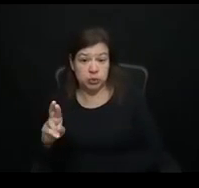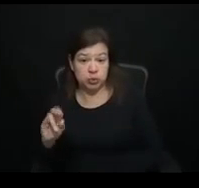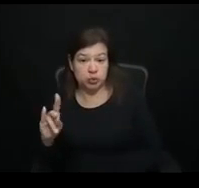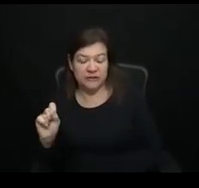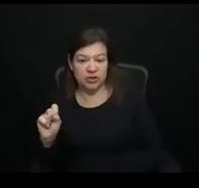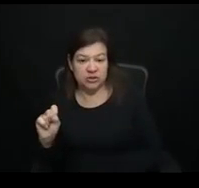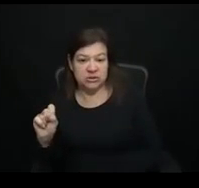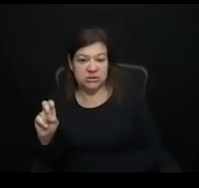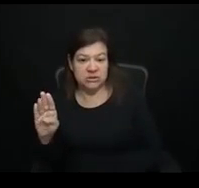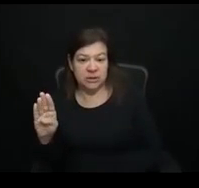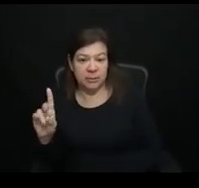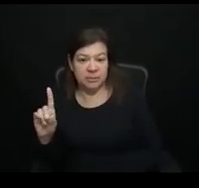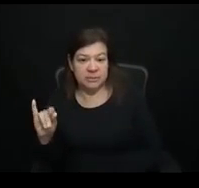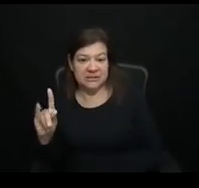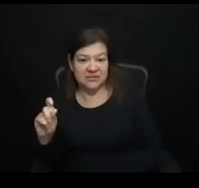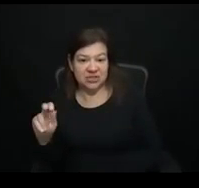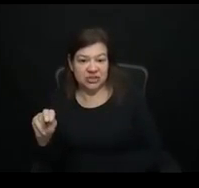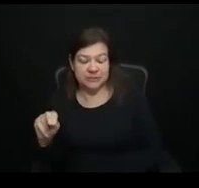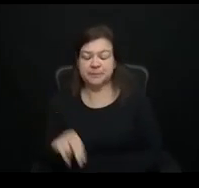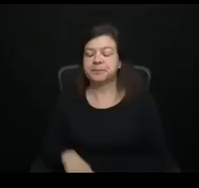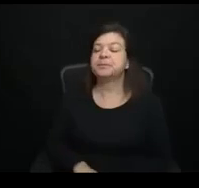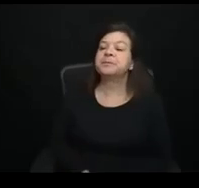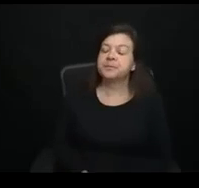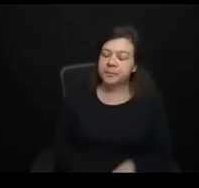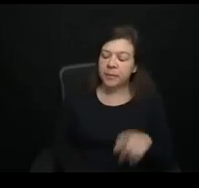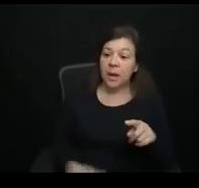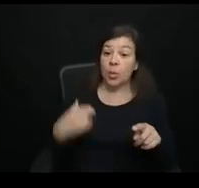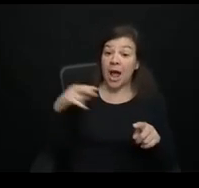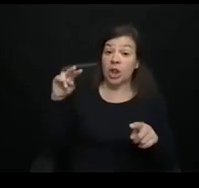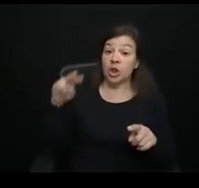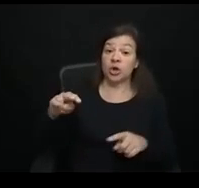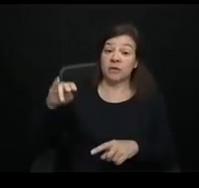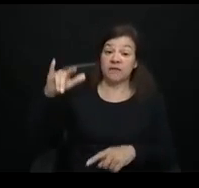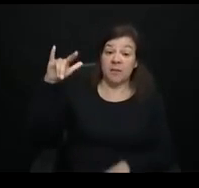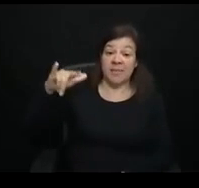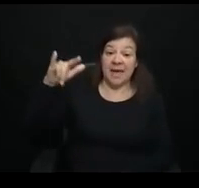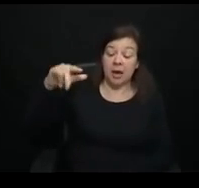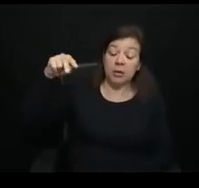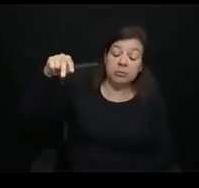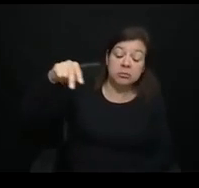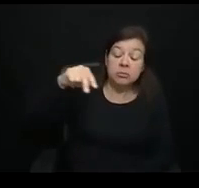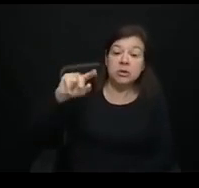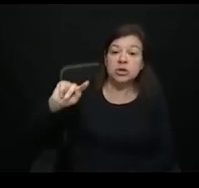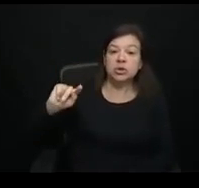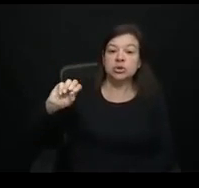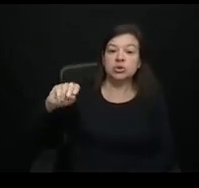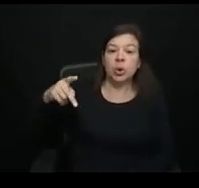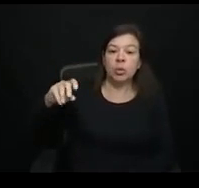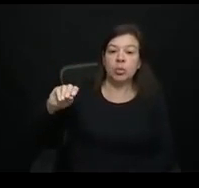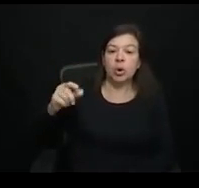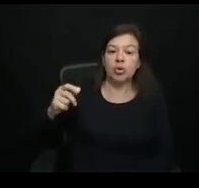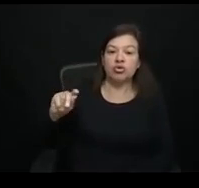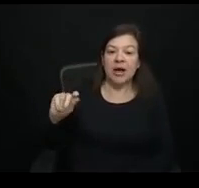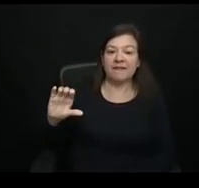you the truth, what I typically look at from the air, I look at topographic maps like this, so I learn